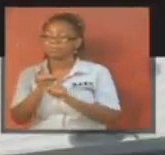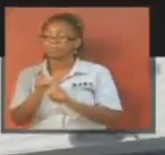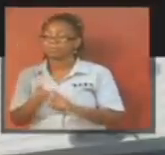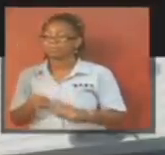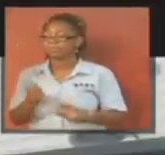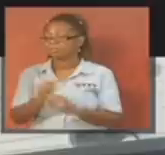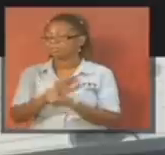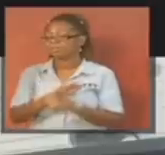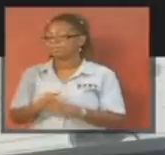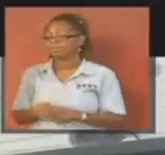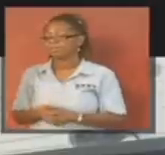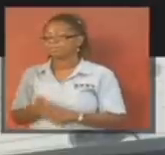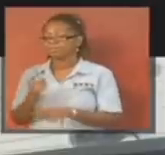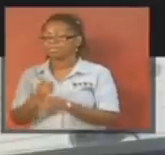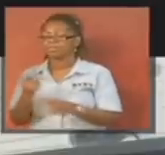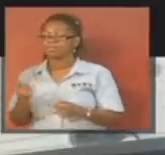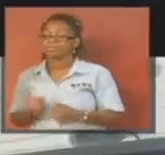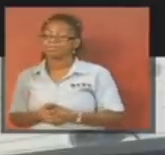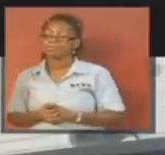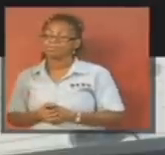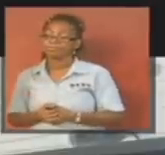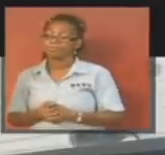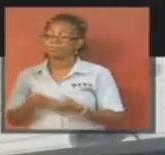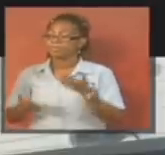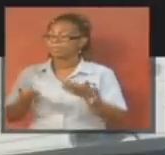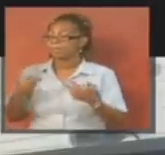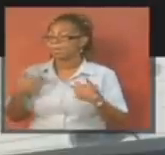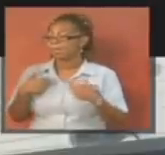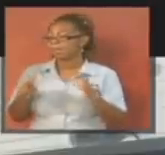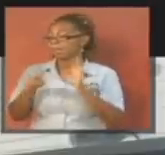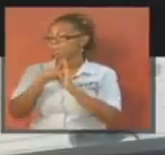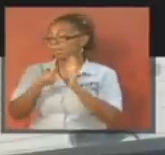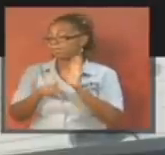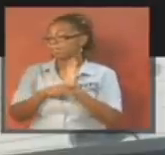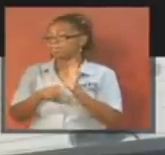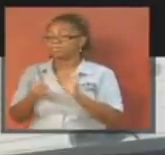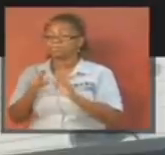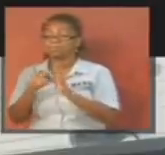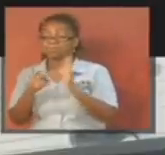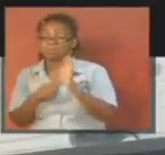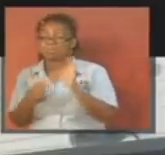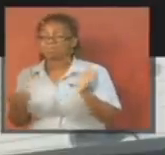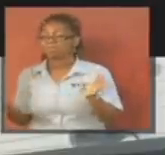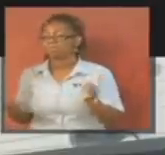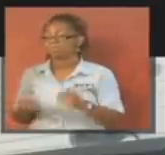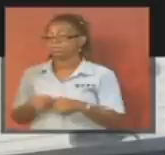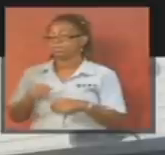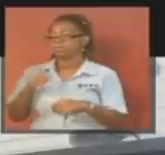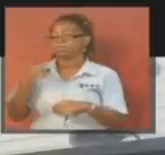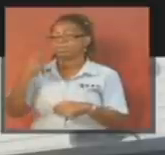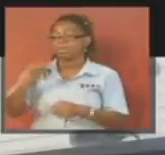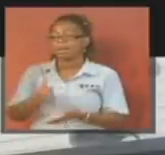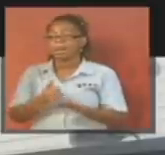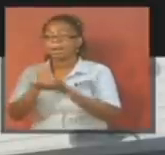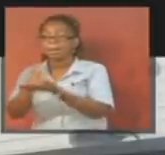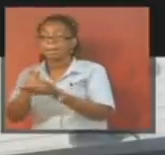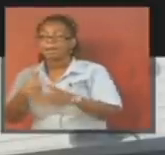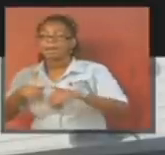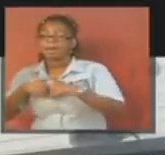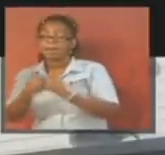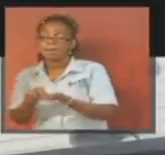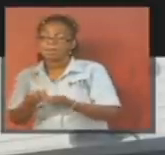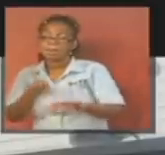COVID-19. Is there a policy, really, that treats with the management of children who may